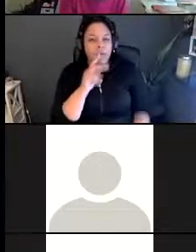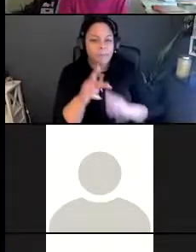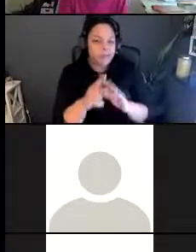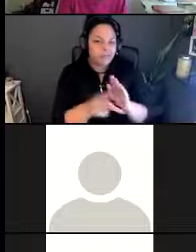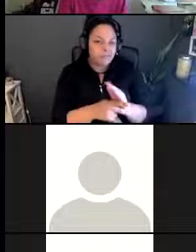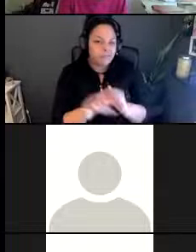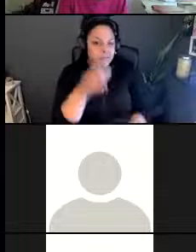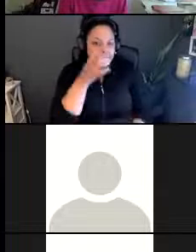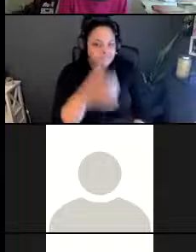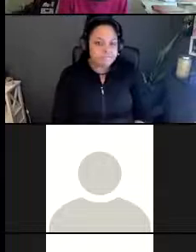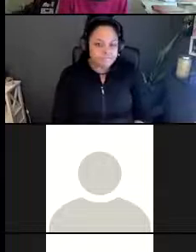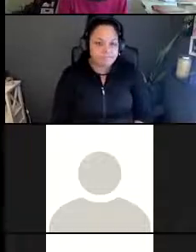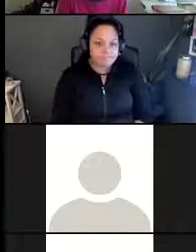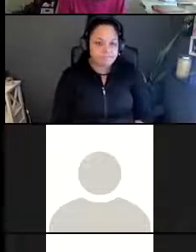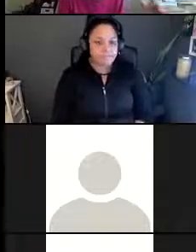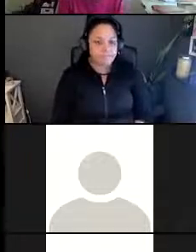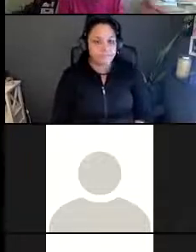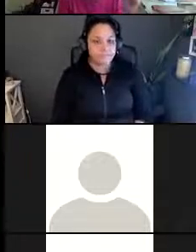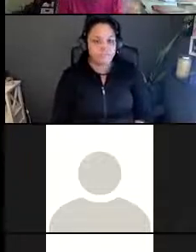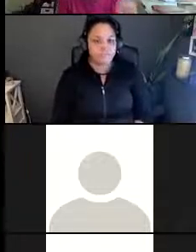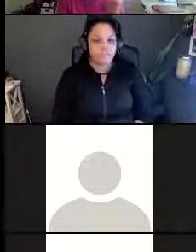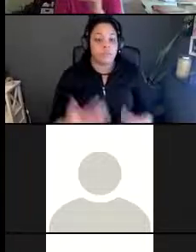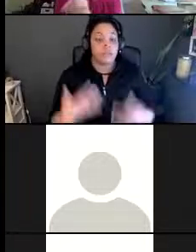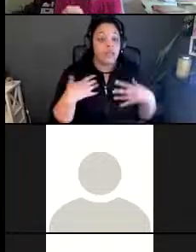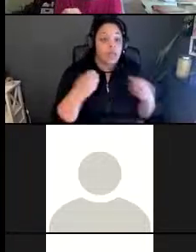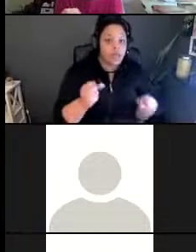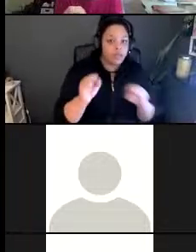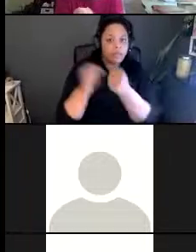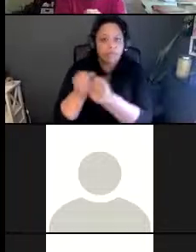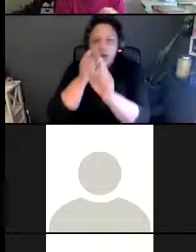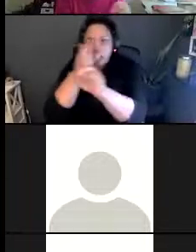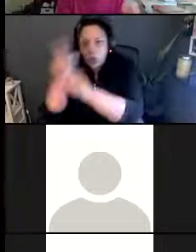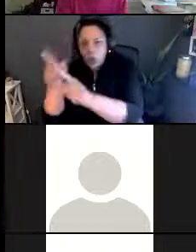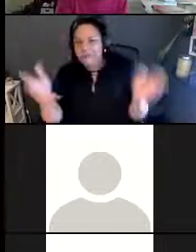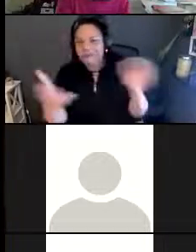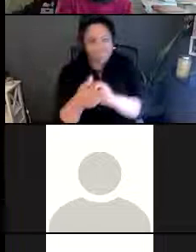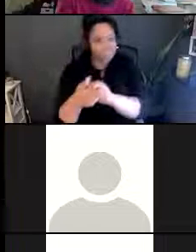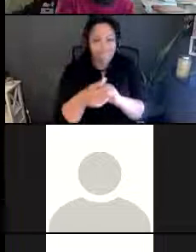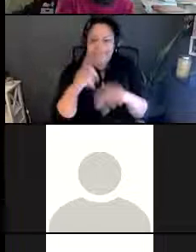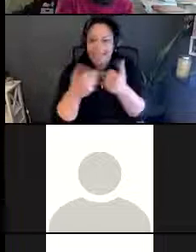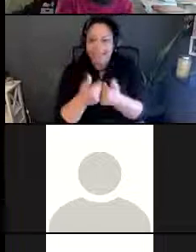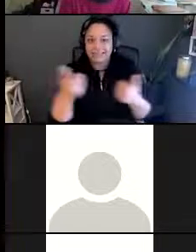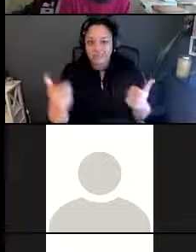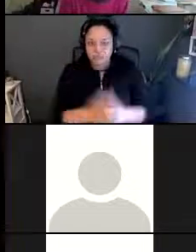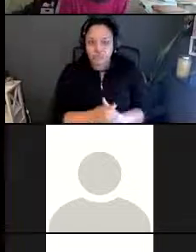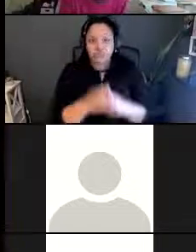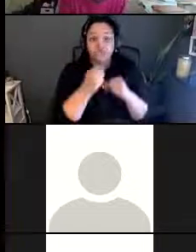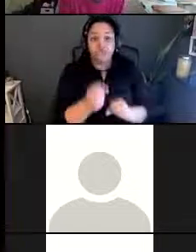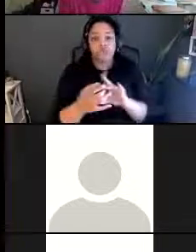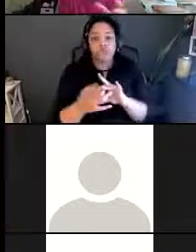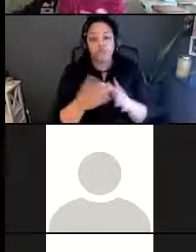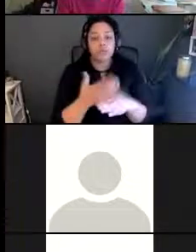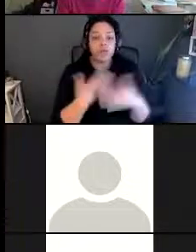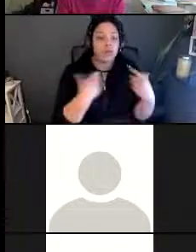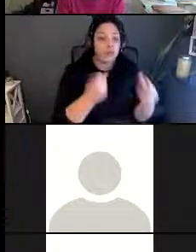example. Health can't be separated from other societal goals. and strong relationship between health